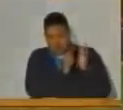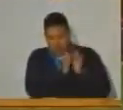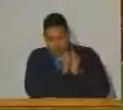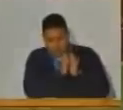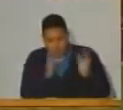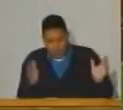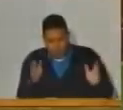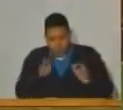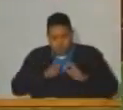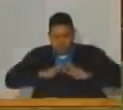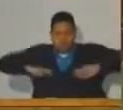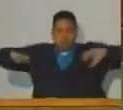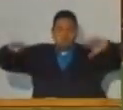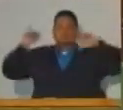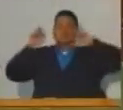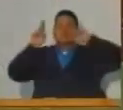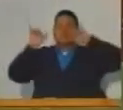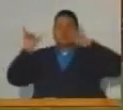a jury.